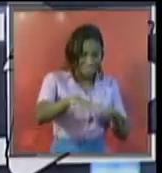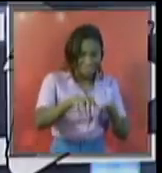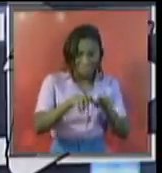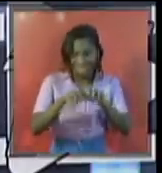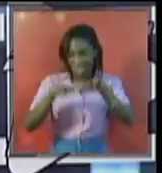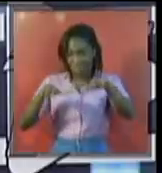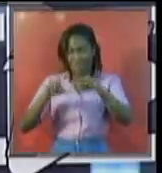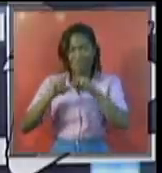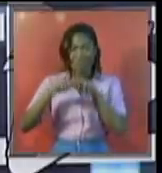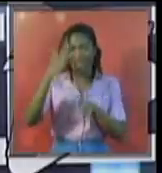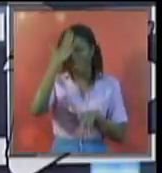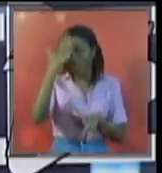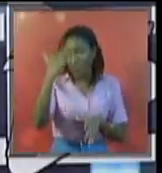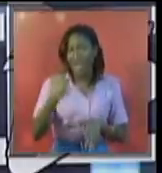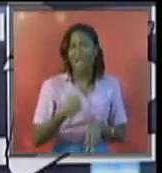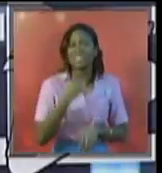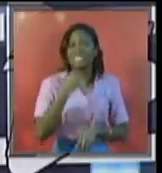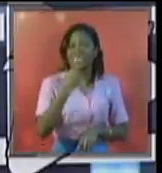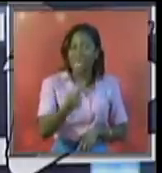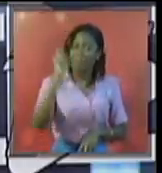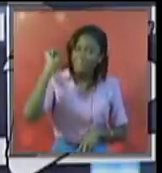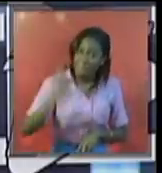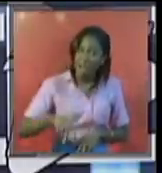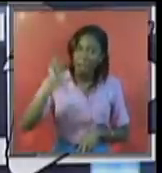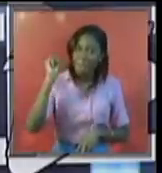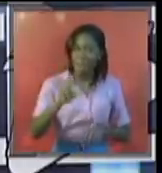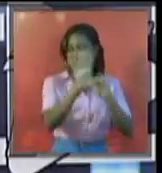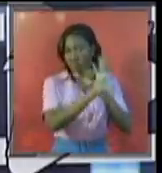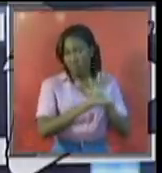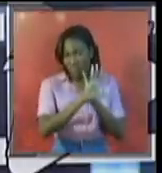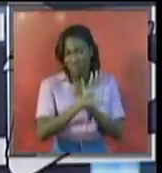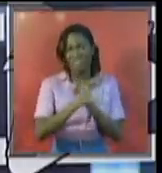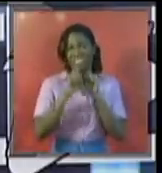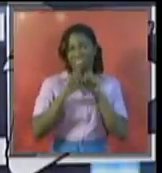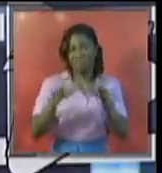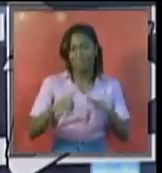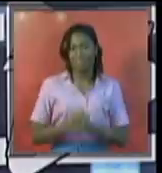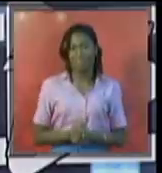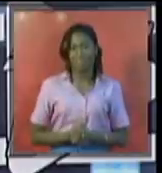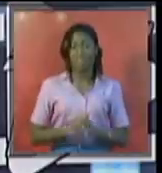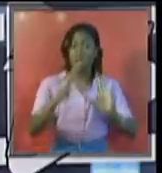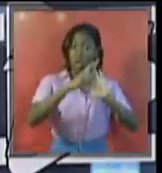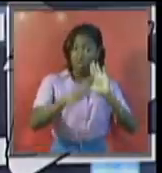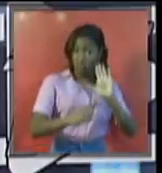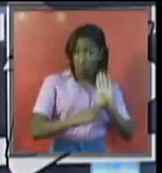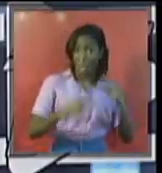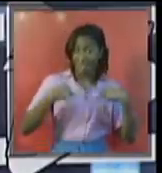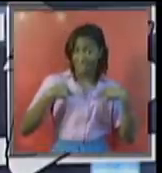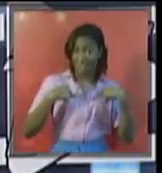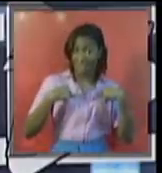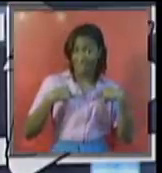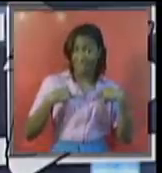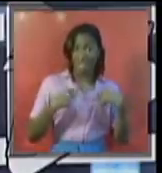are emphasizing that we need to prevent. The measures that we implement will take some time to work. We are now 1